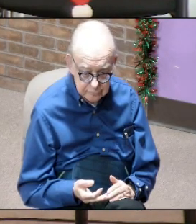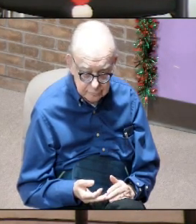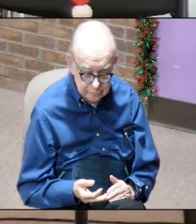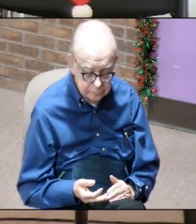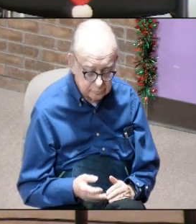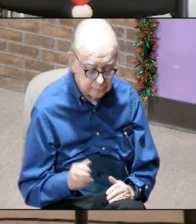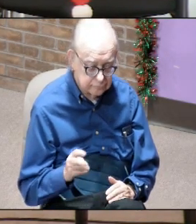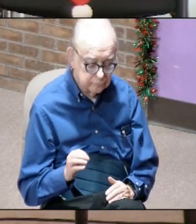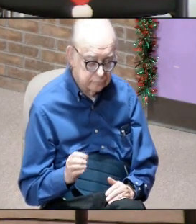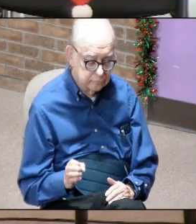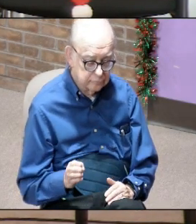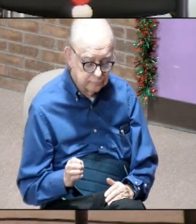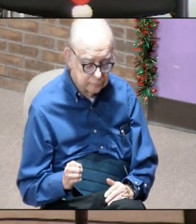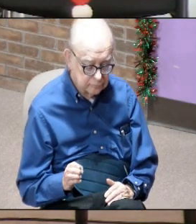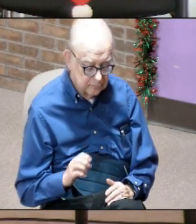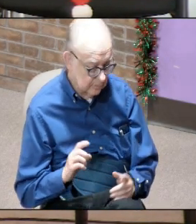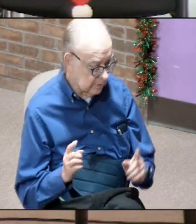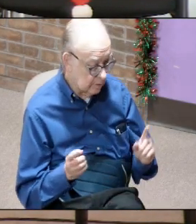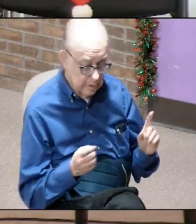And Archie turns around